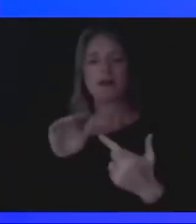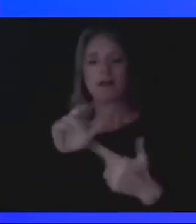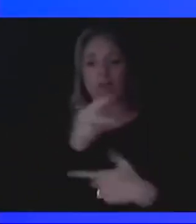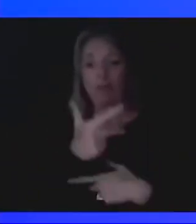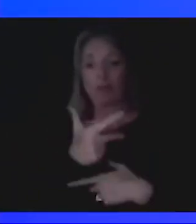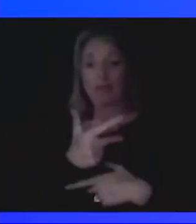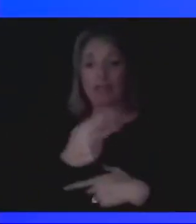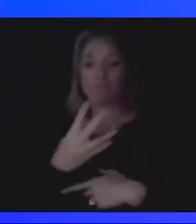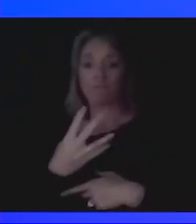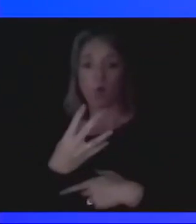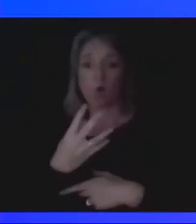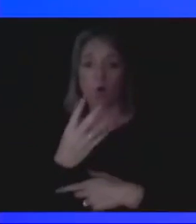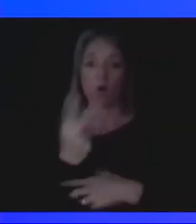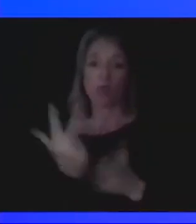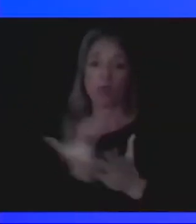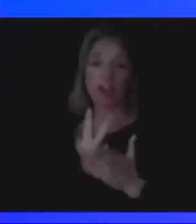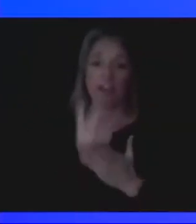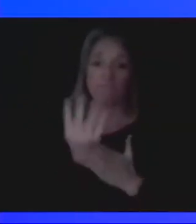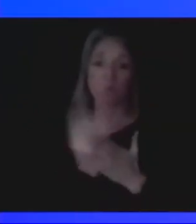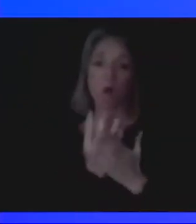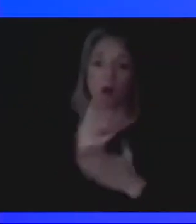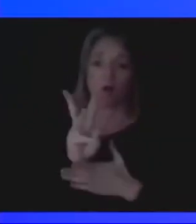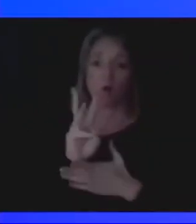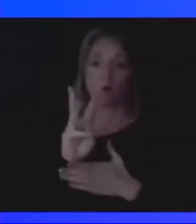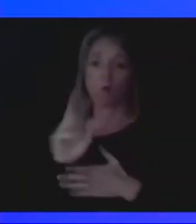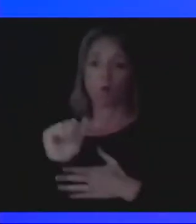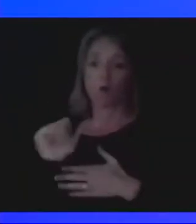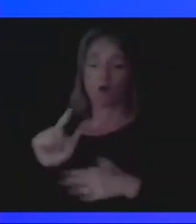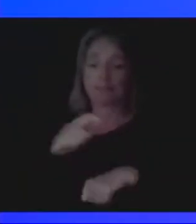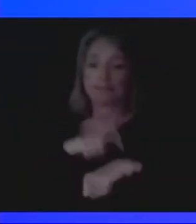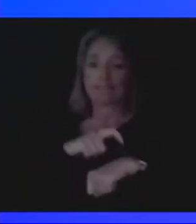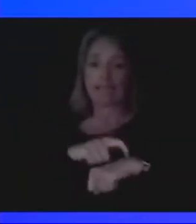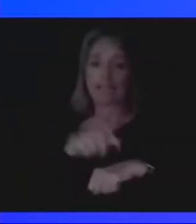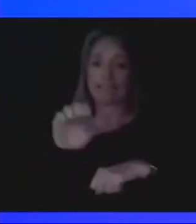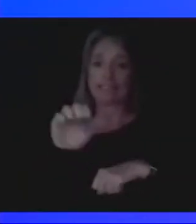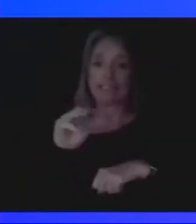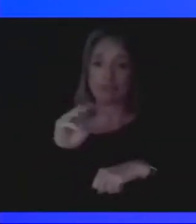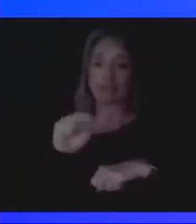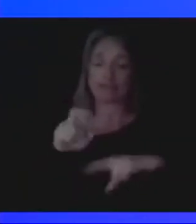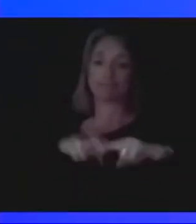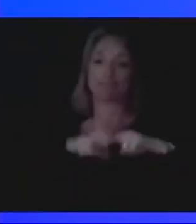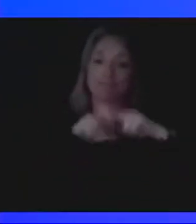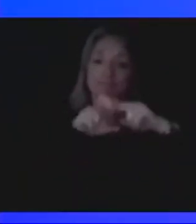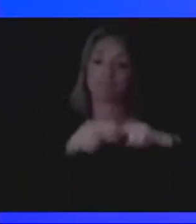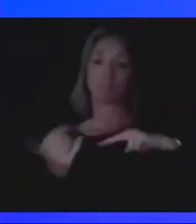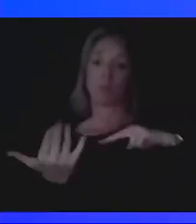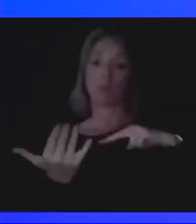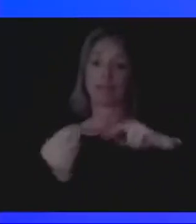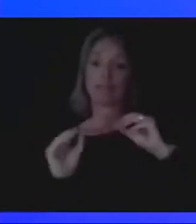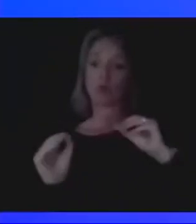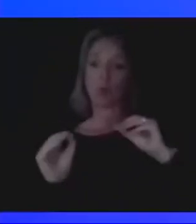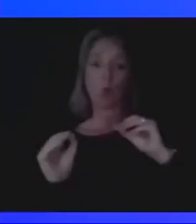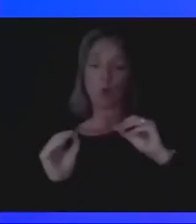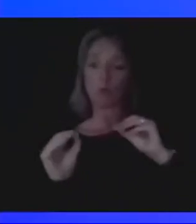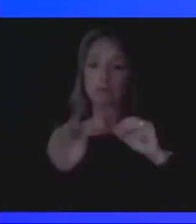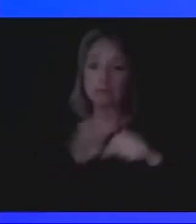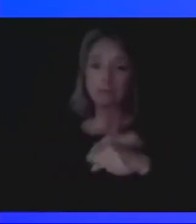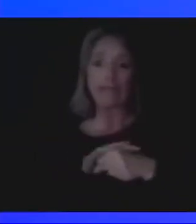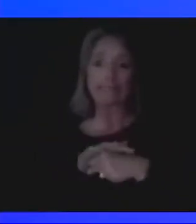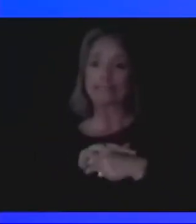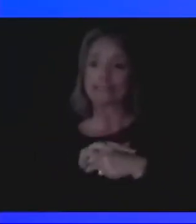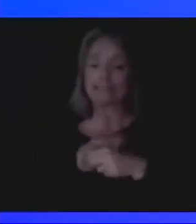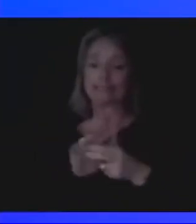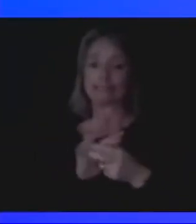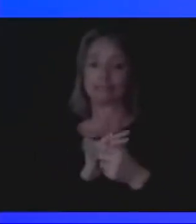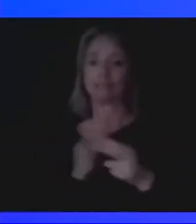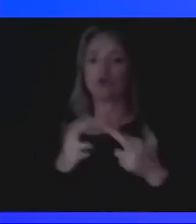where ambulances are in the ED, unable to transition care because there's no space. We don't have that problem here regionally yet. We're